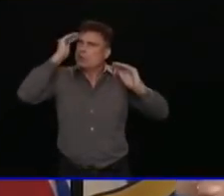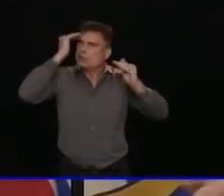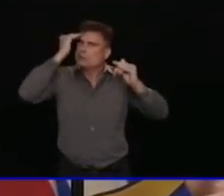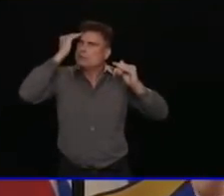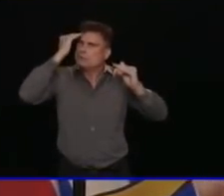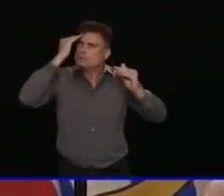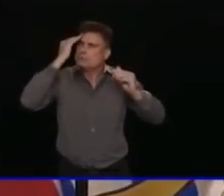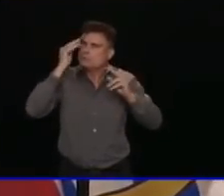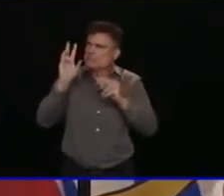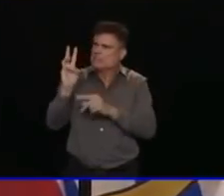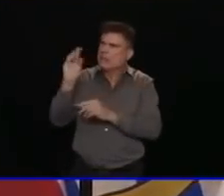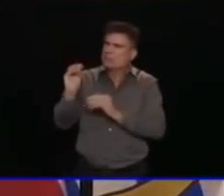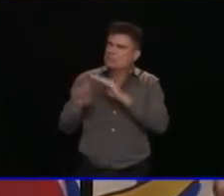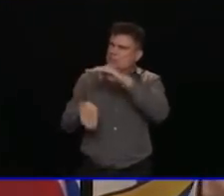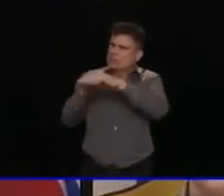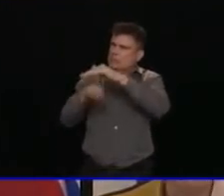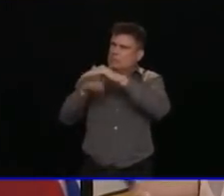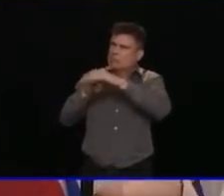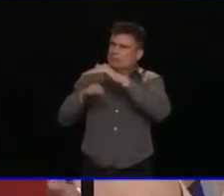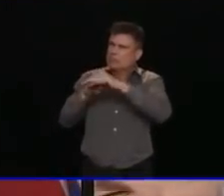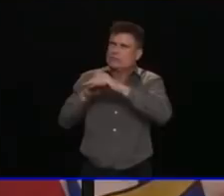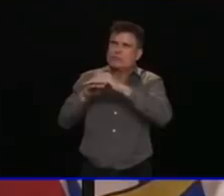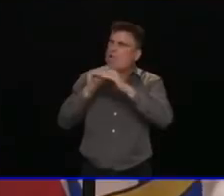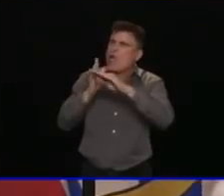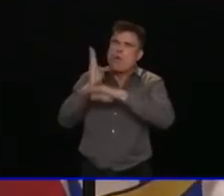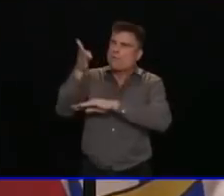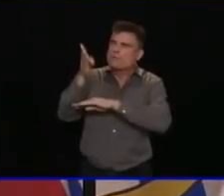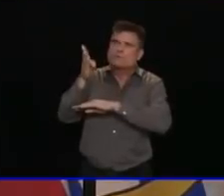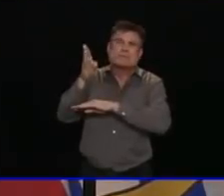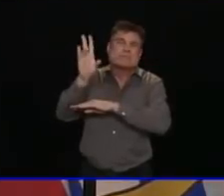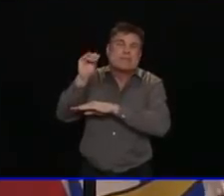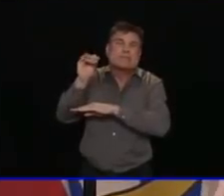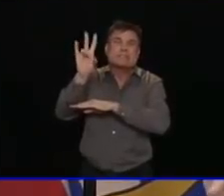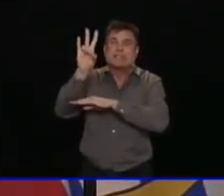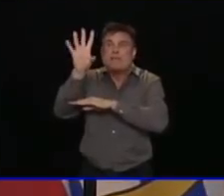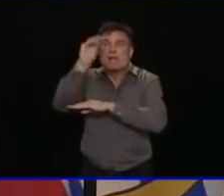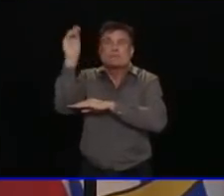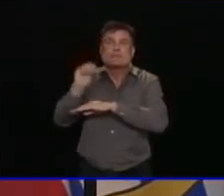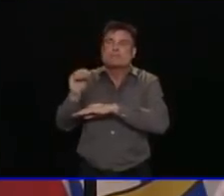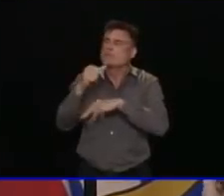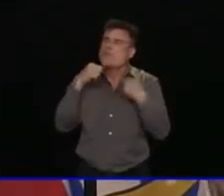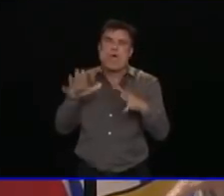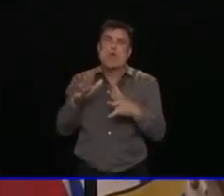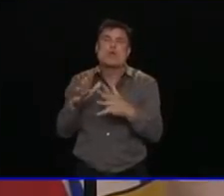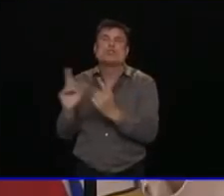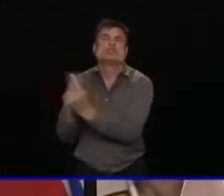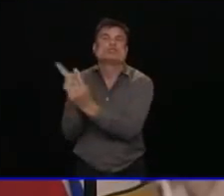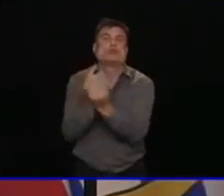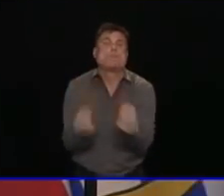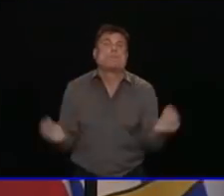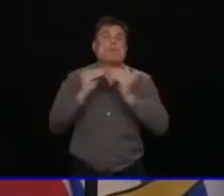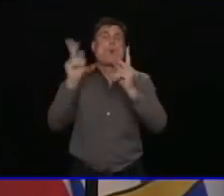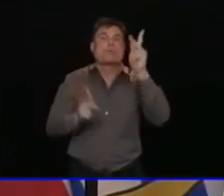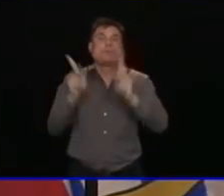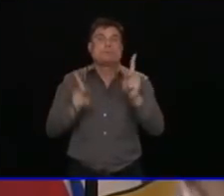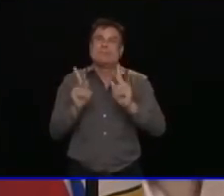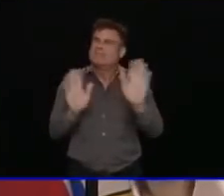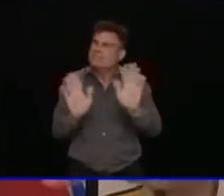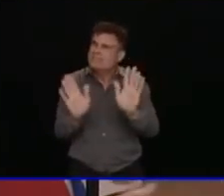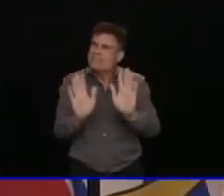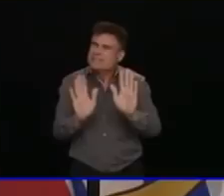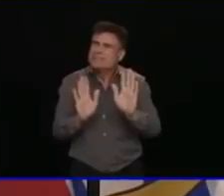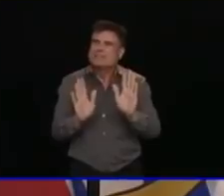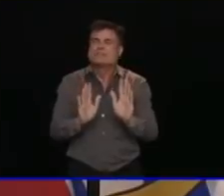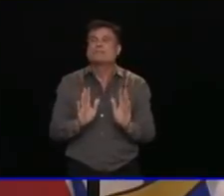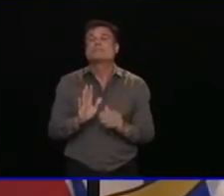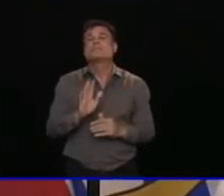to, the activity. And as we gradually move into more things like hotels and spas and travel, we are going